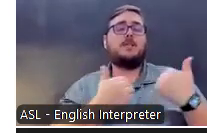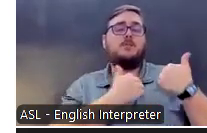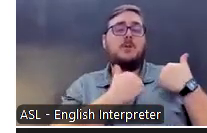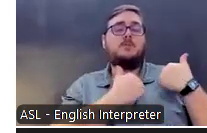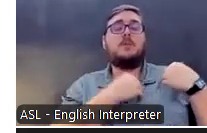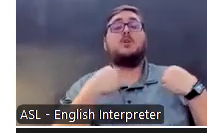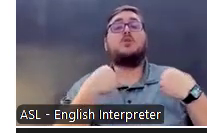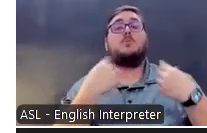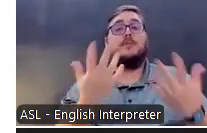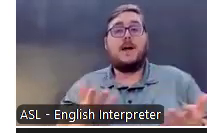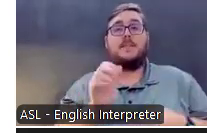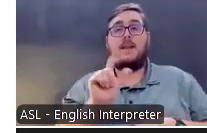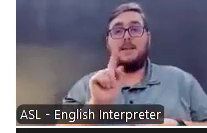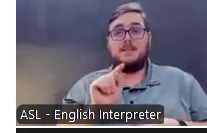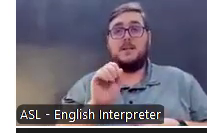to the student.